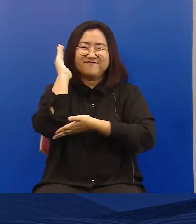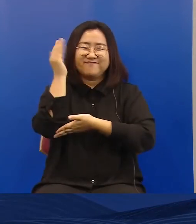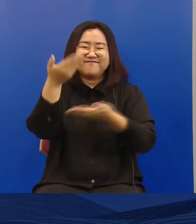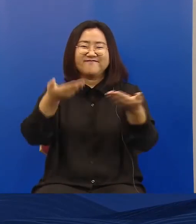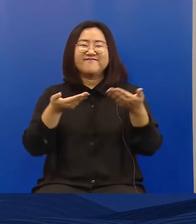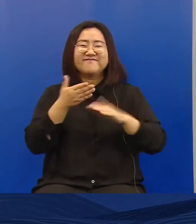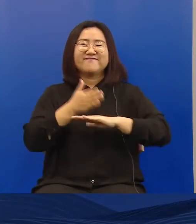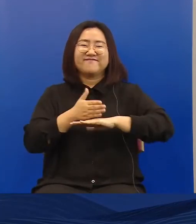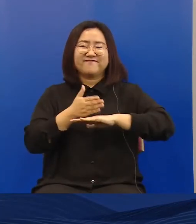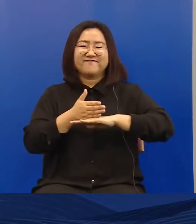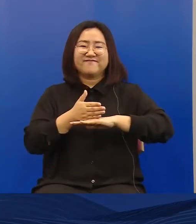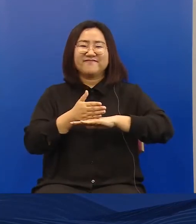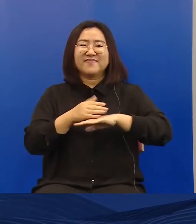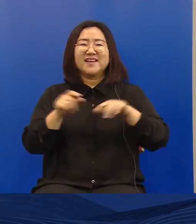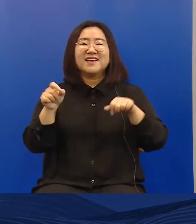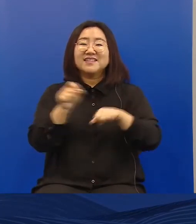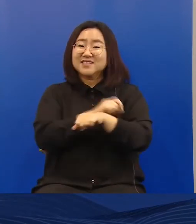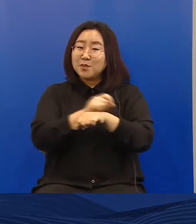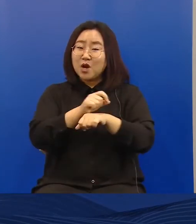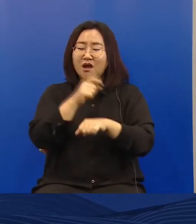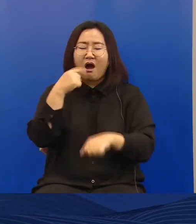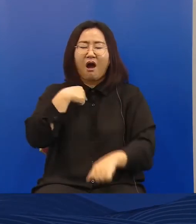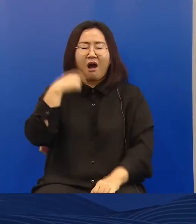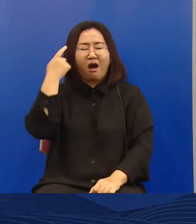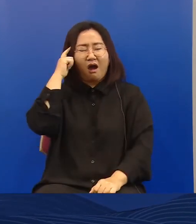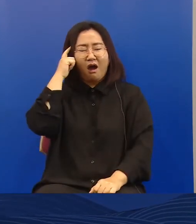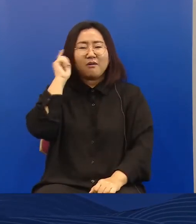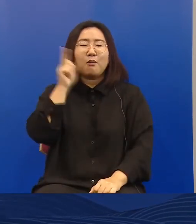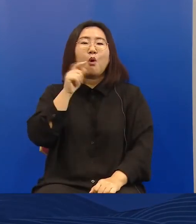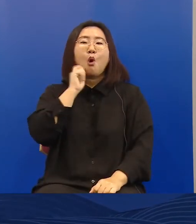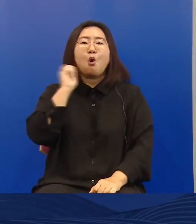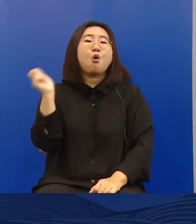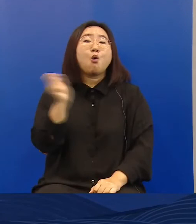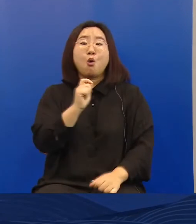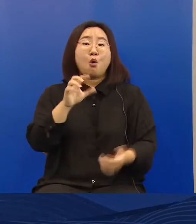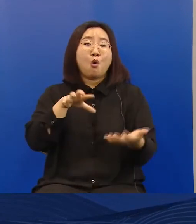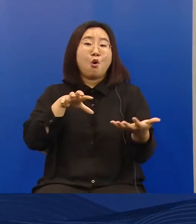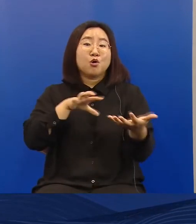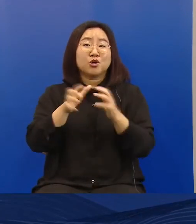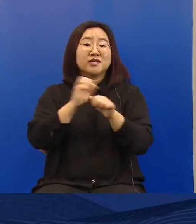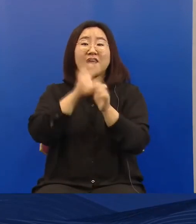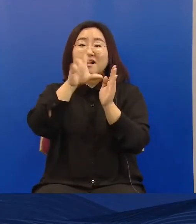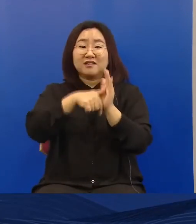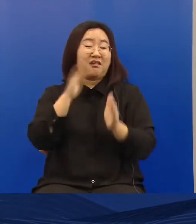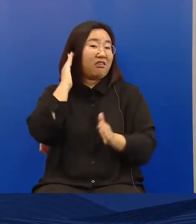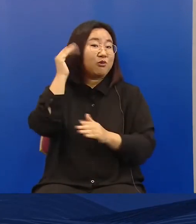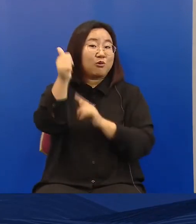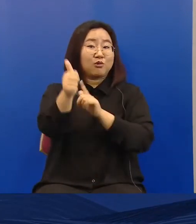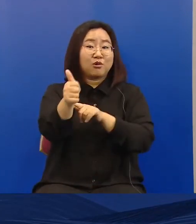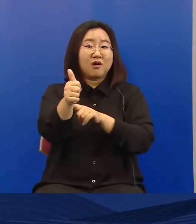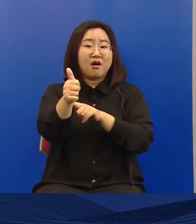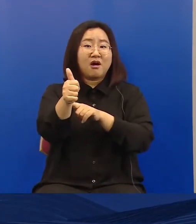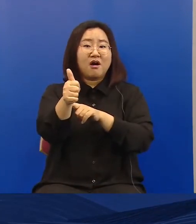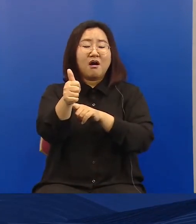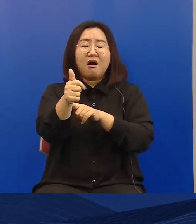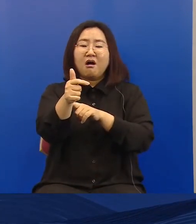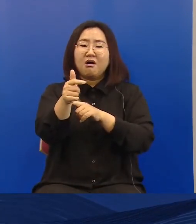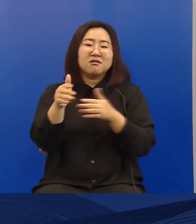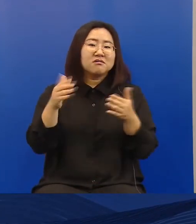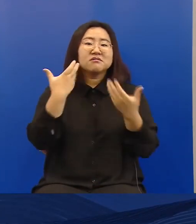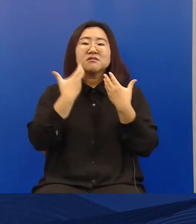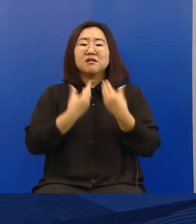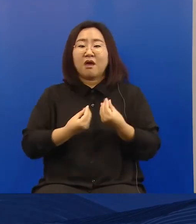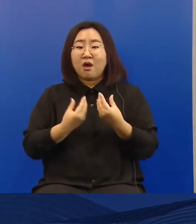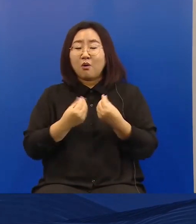us a precious message. What was most important, I believe, was President